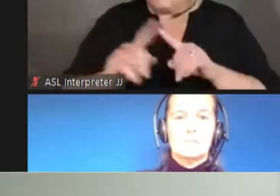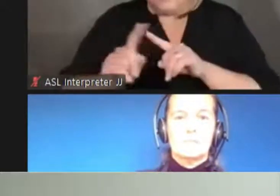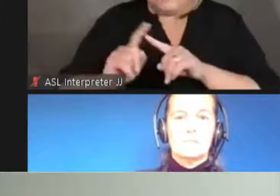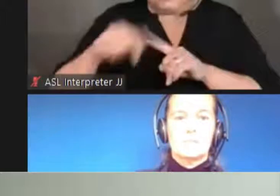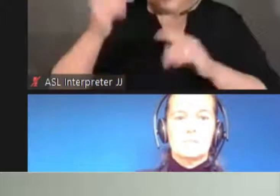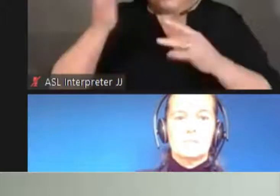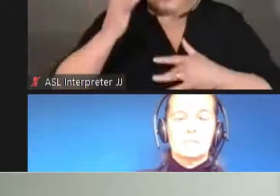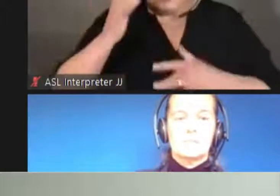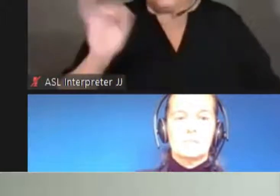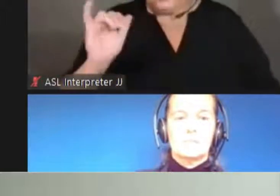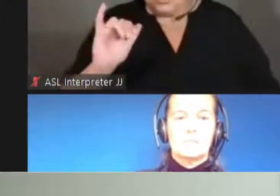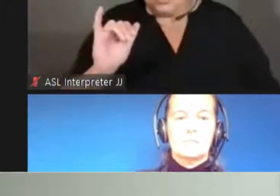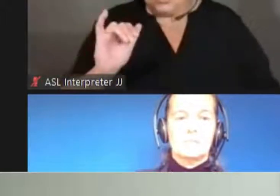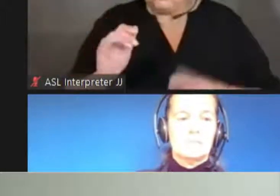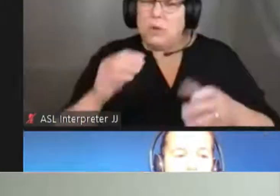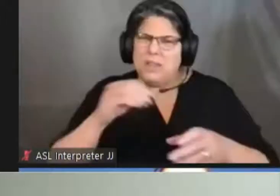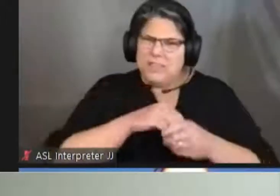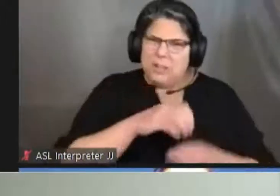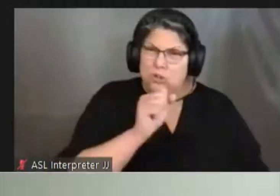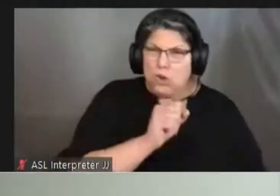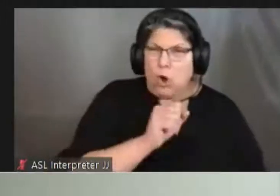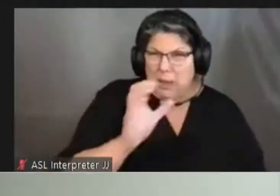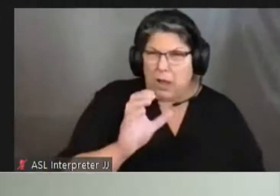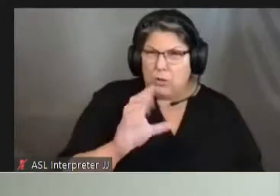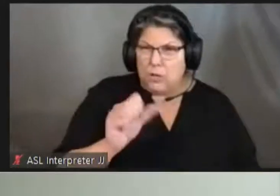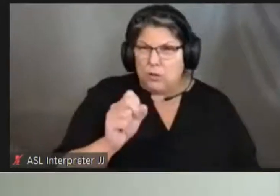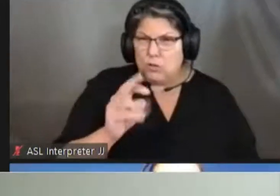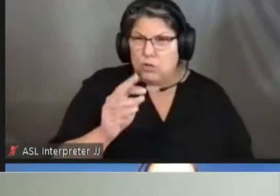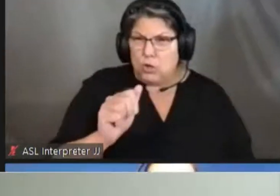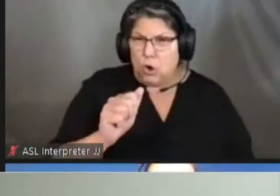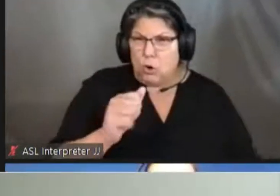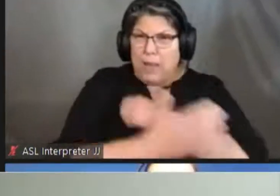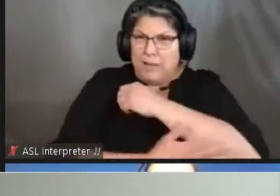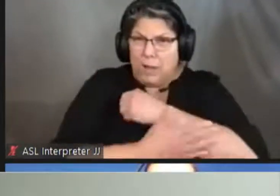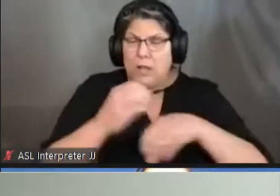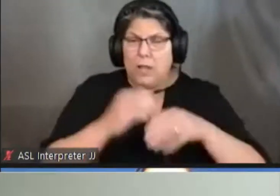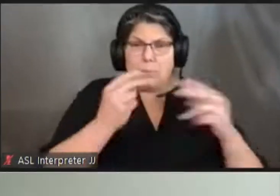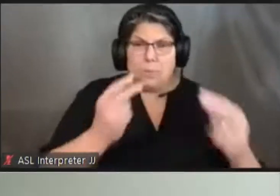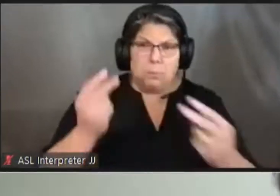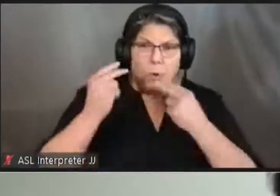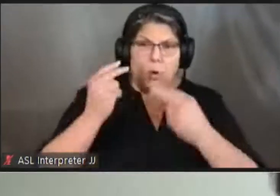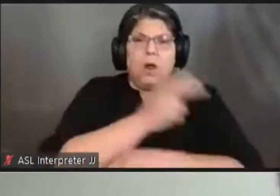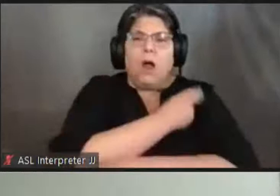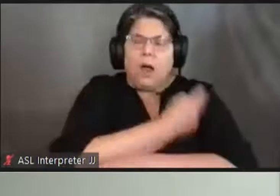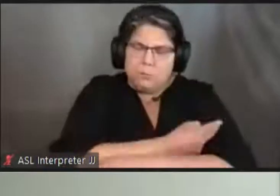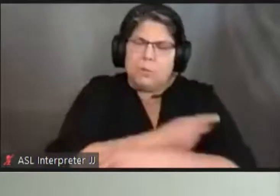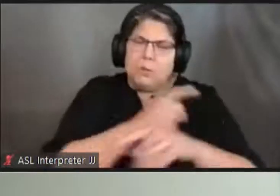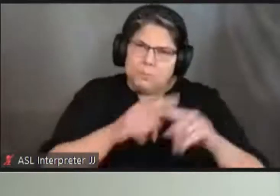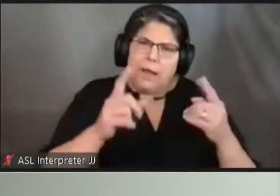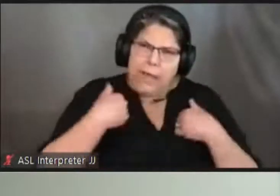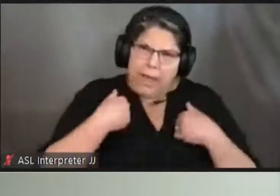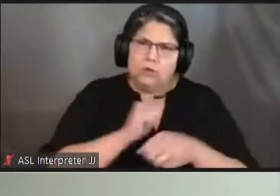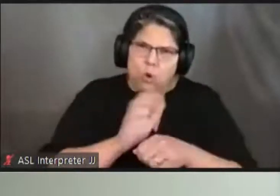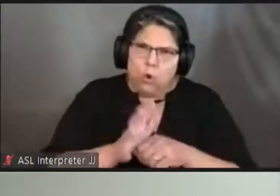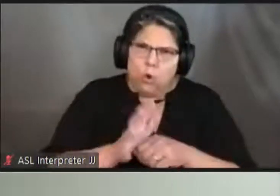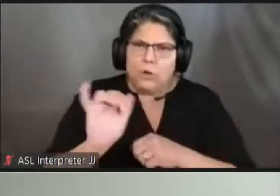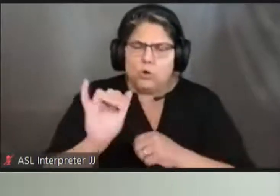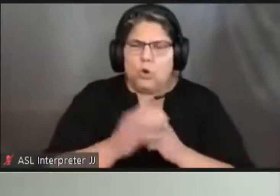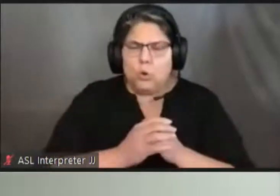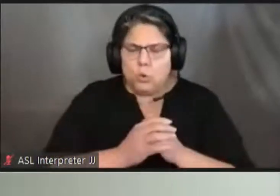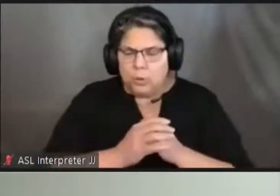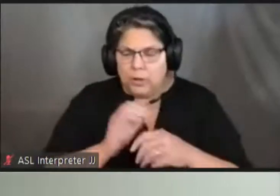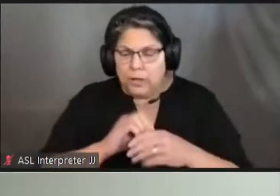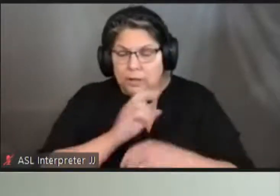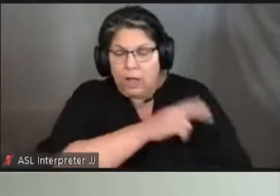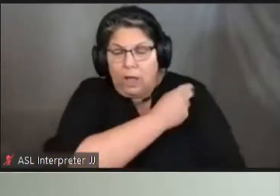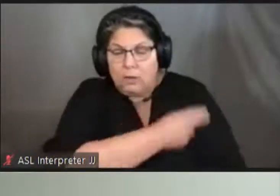Memorial Hospital, but also had COVID as a comorbidity. In the hospital at this point, we have 1